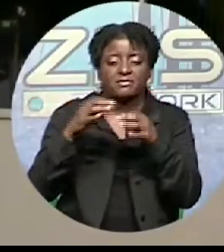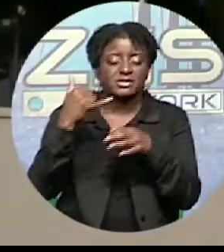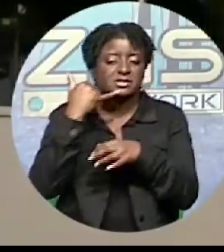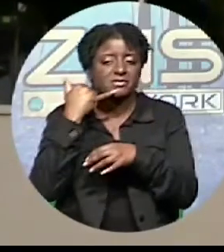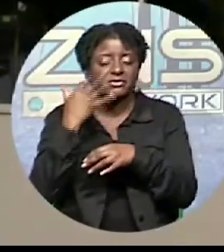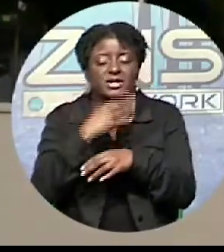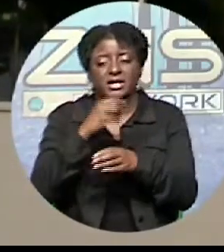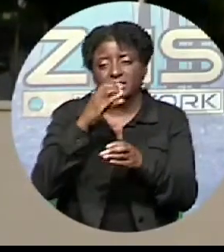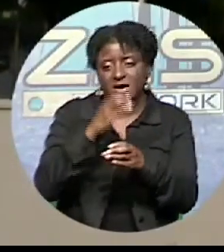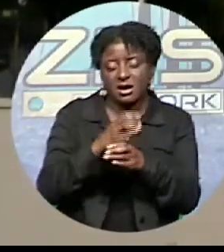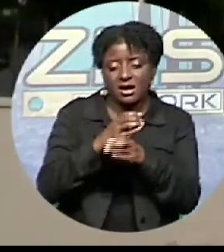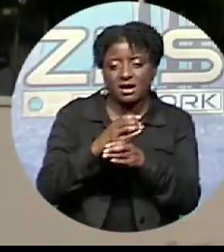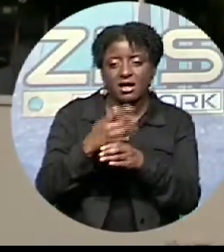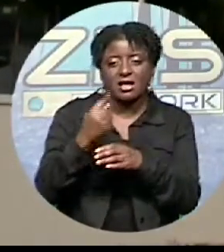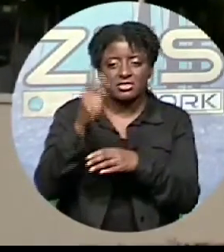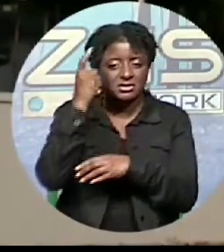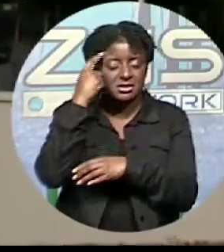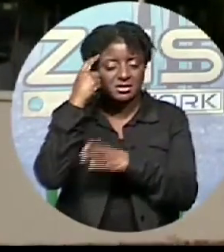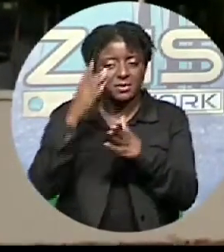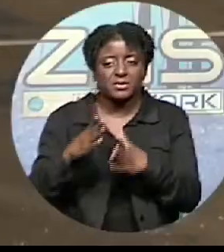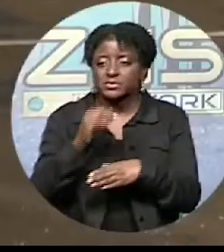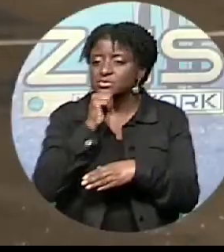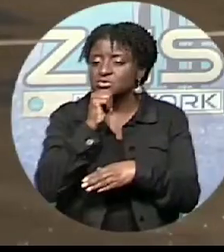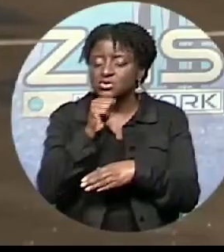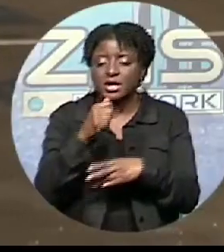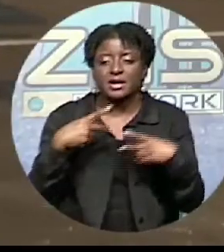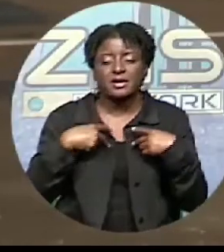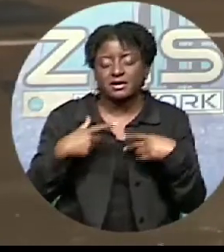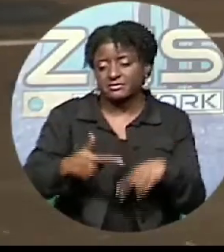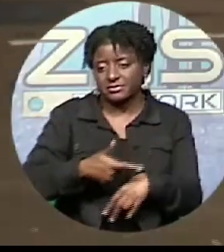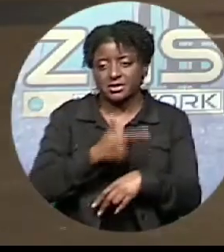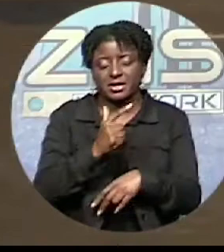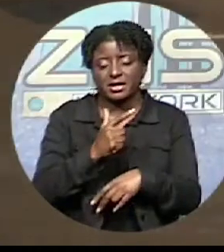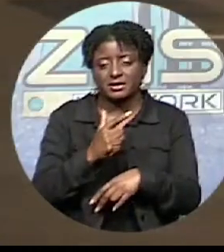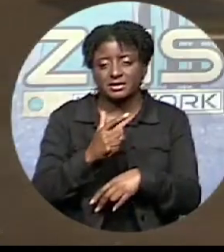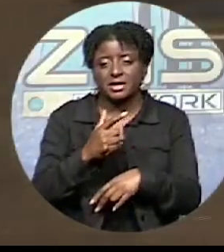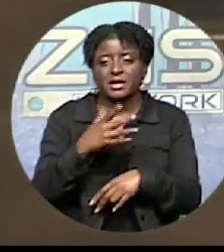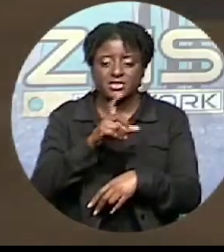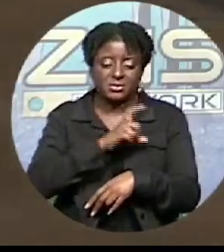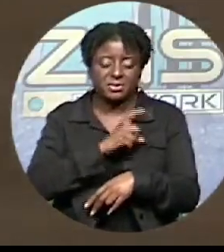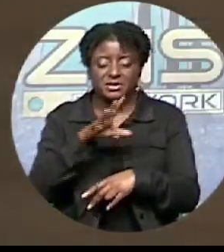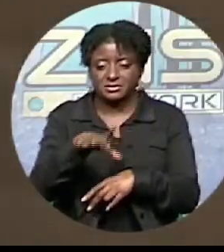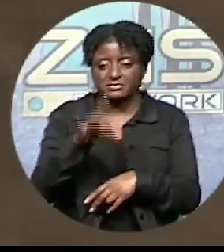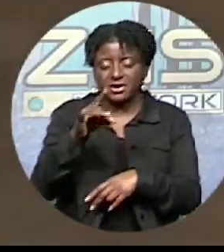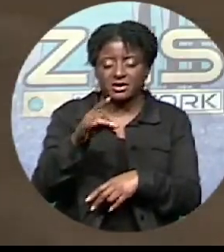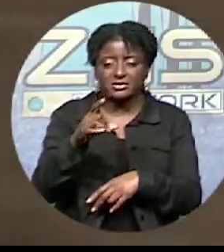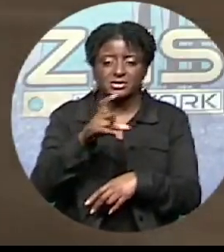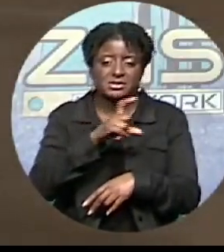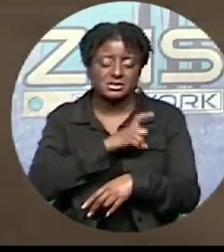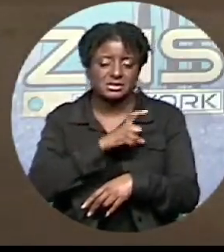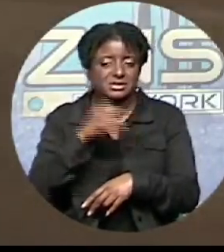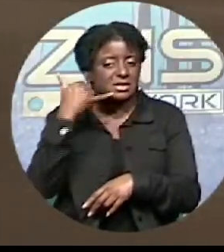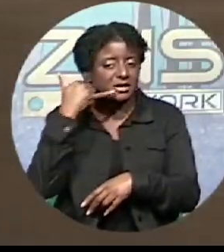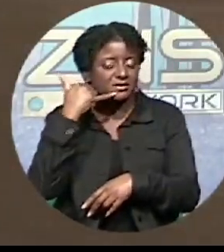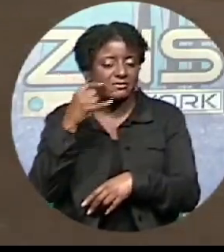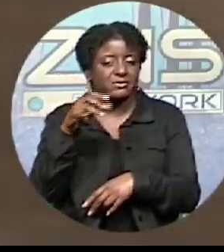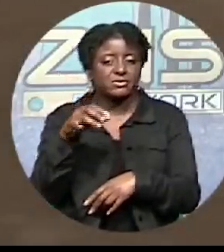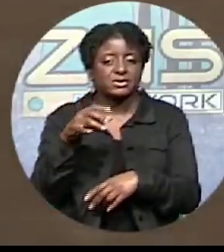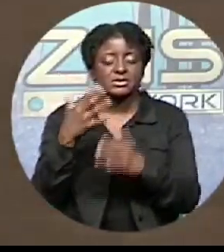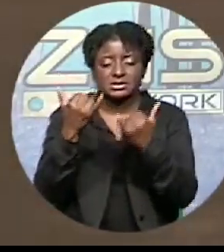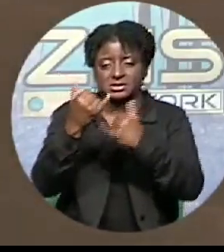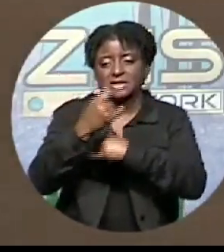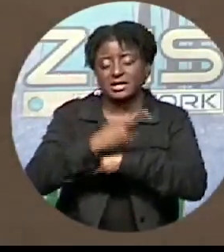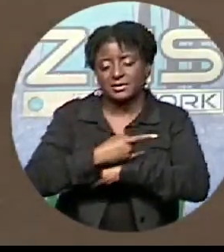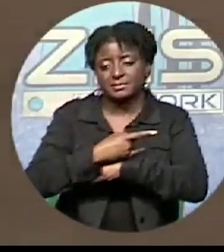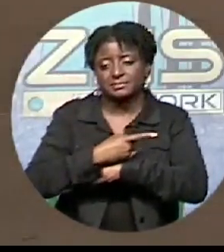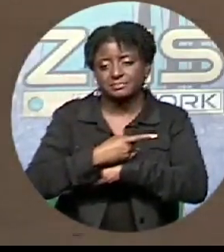the suspect wasn't armed. Officers retrieved the female's cell phone earlier today. Head of the Central Detective Unit, Chief Superintendent